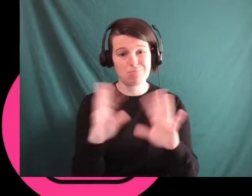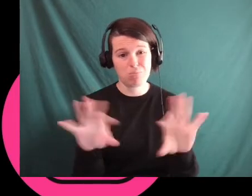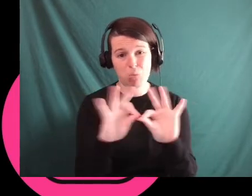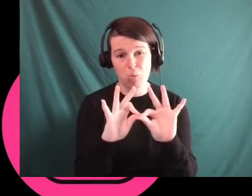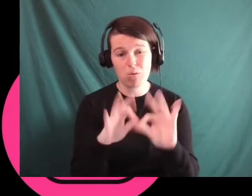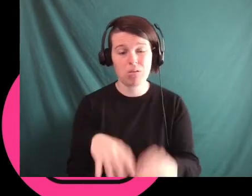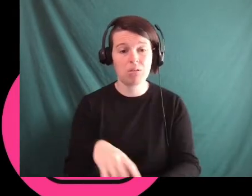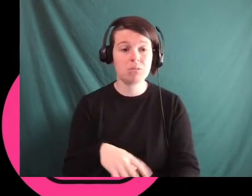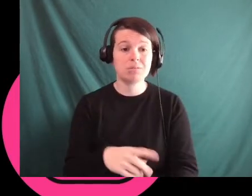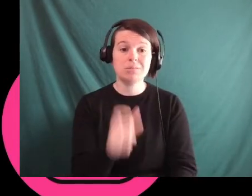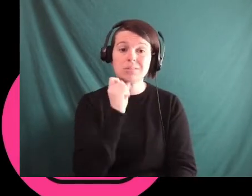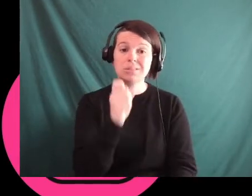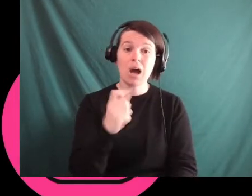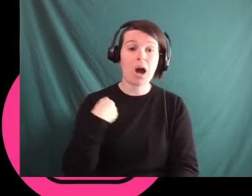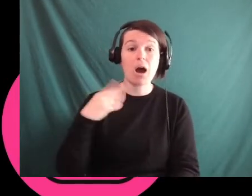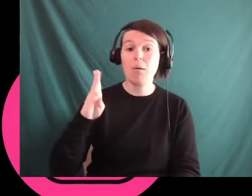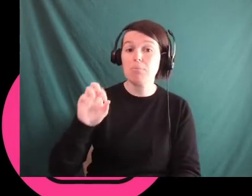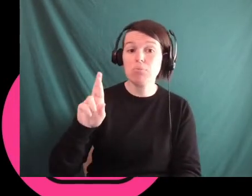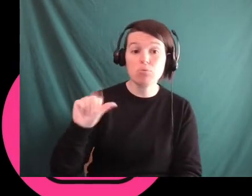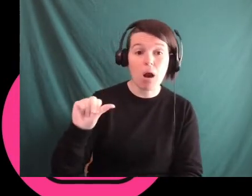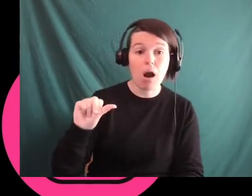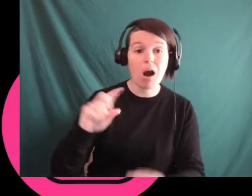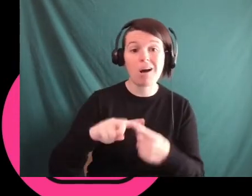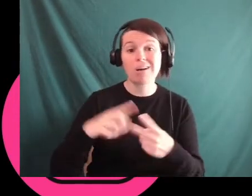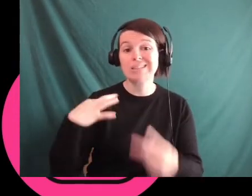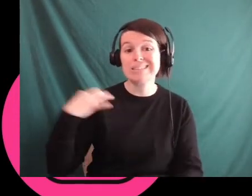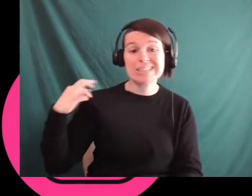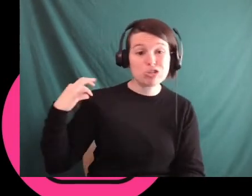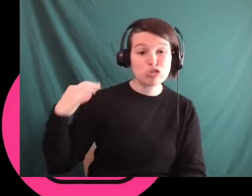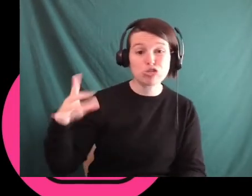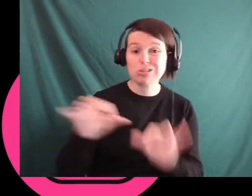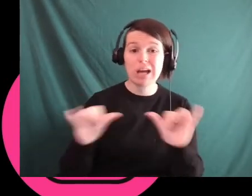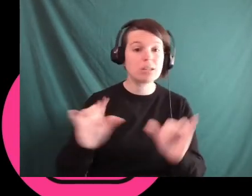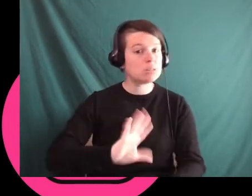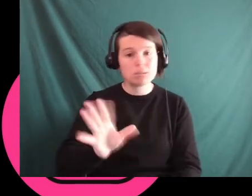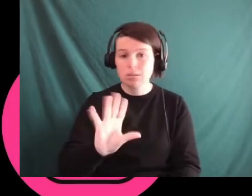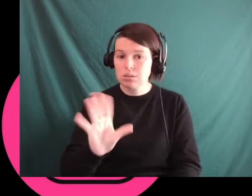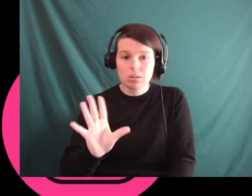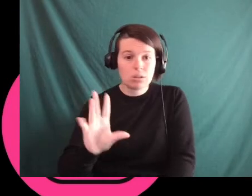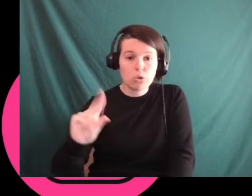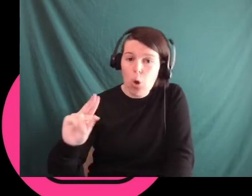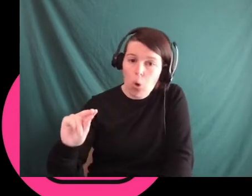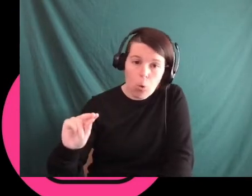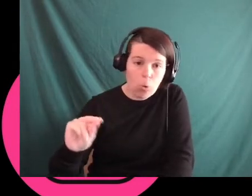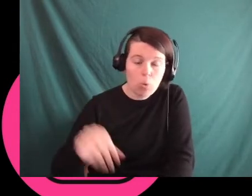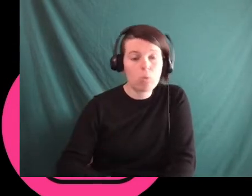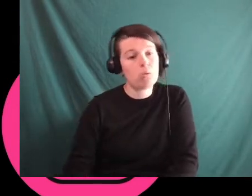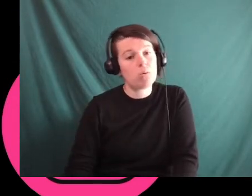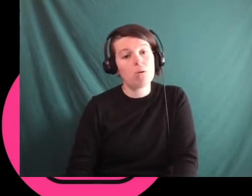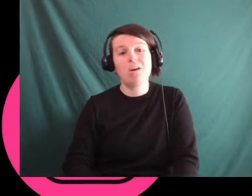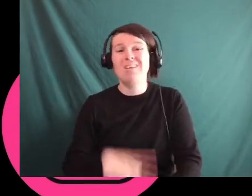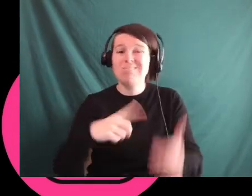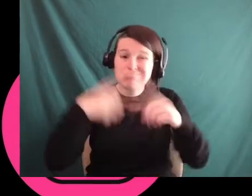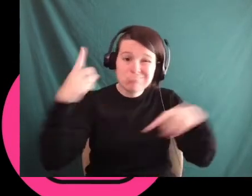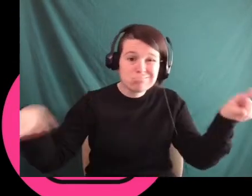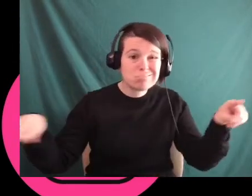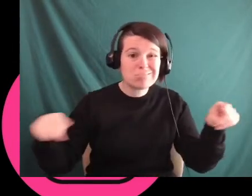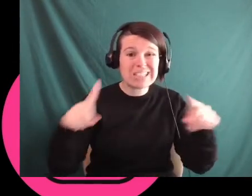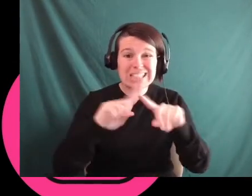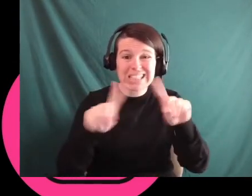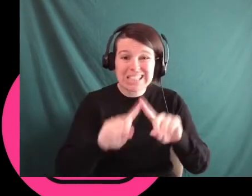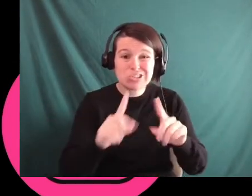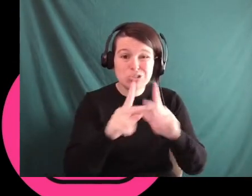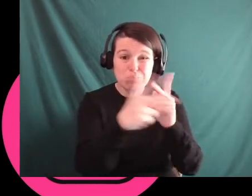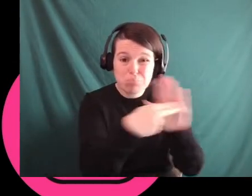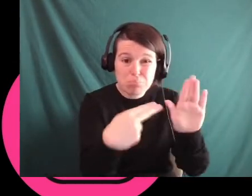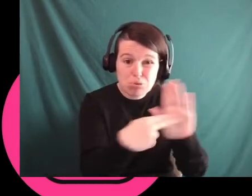sizes are not based on bra sizes or t-shirt sizes. Binder sizes also vary by brand and are even different